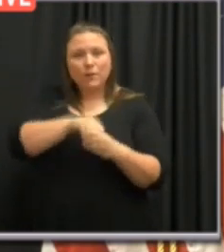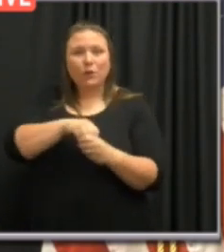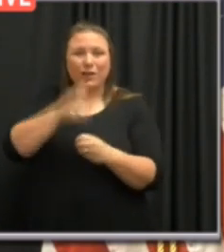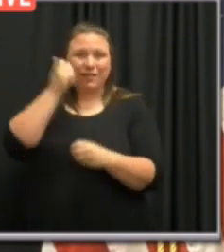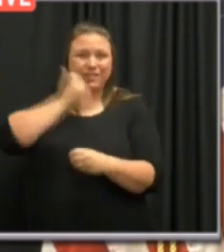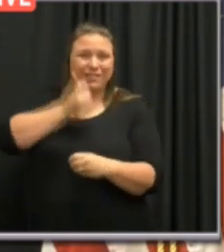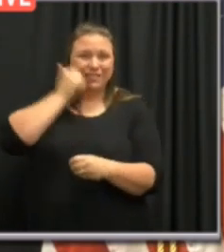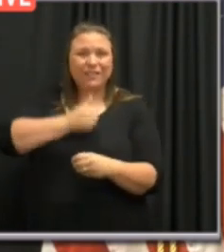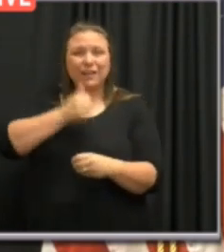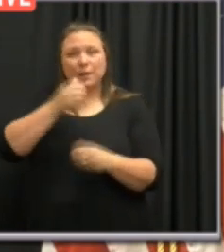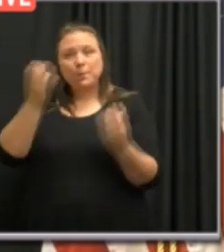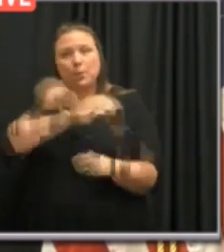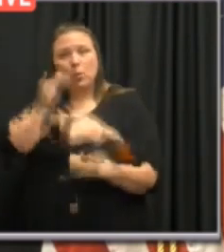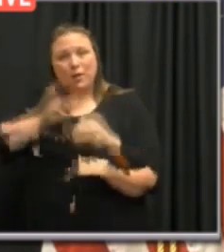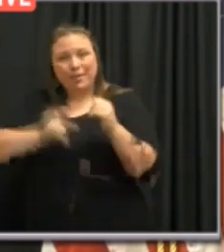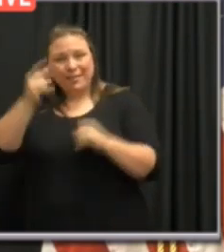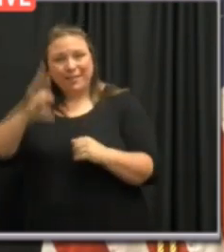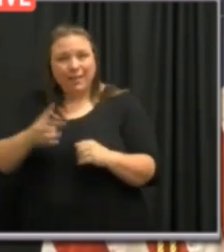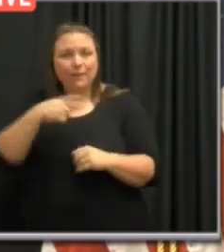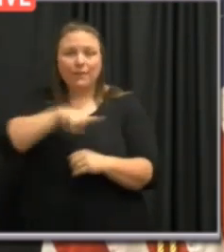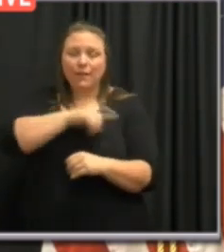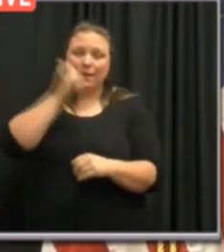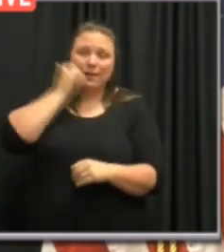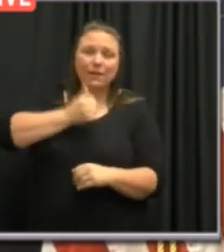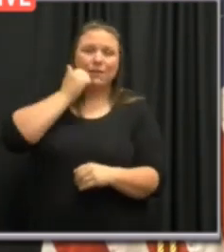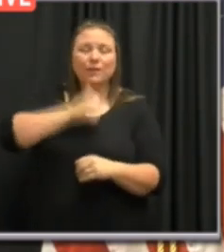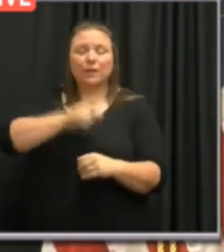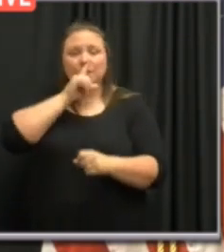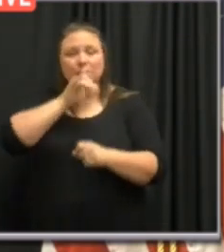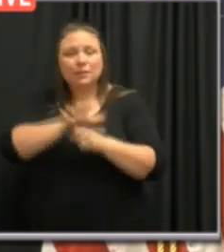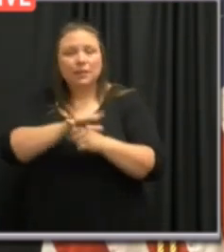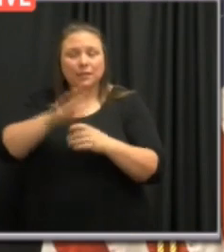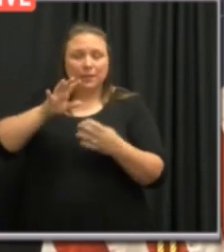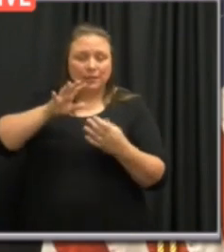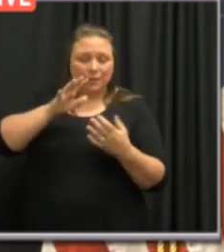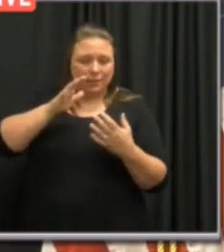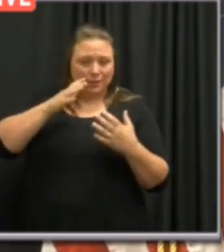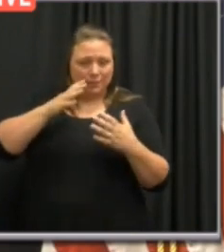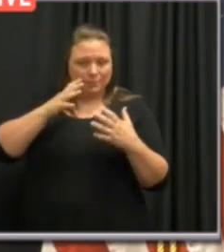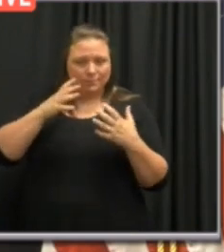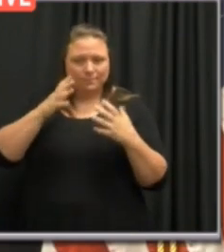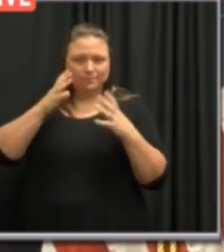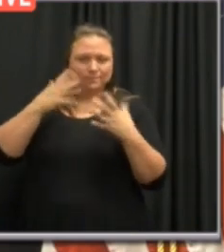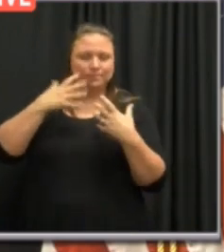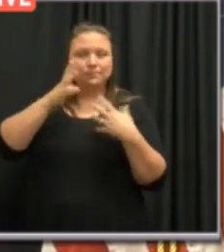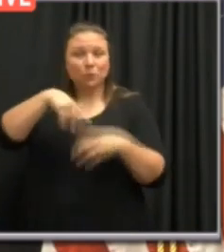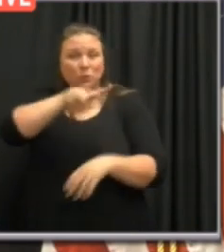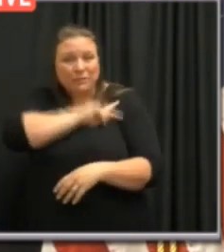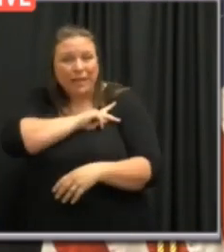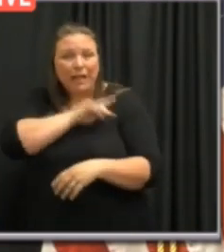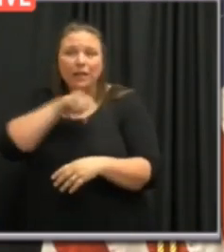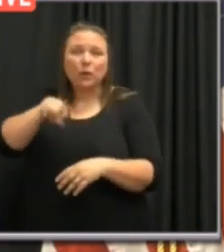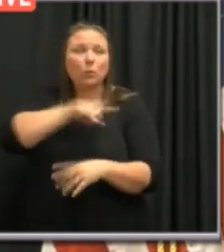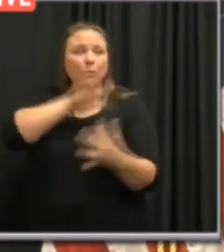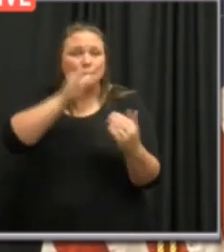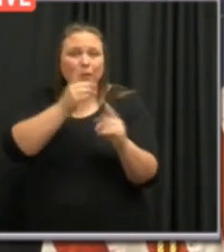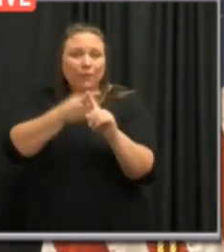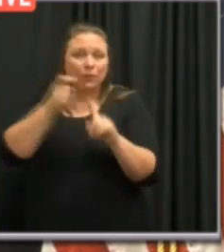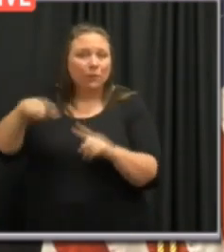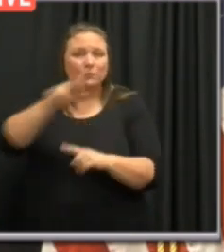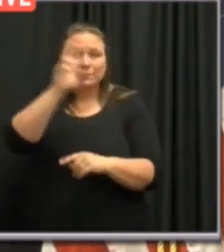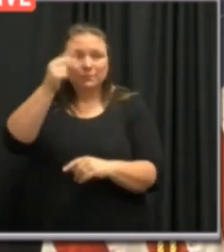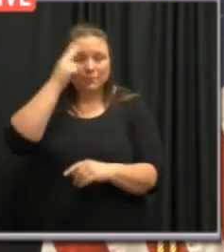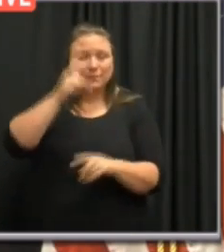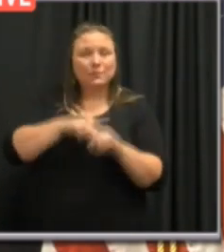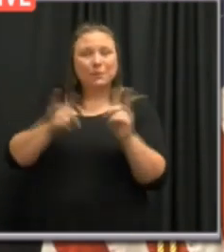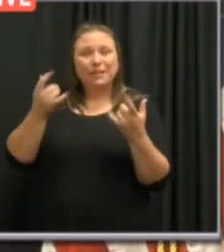of them. This type of daily, dedicated spirit is exactly what we've come to expect from Nashvillians, but it doesn't make